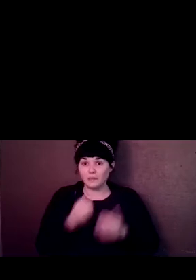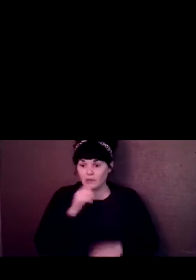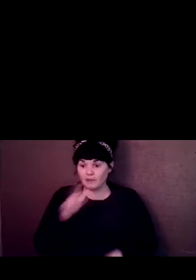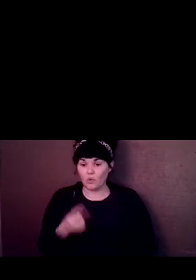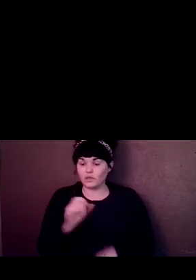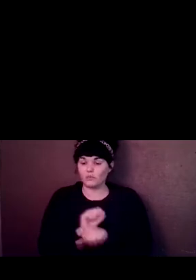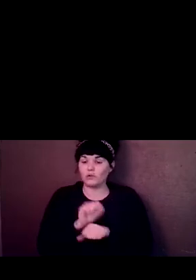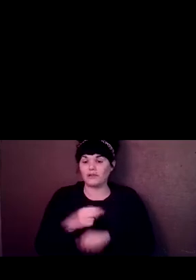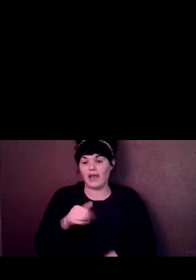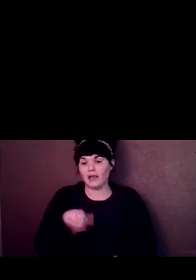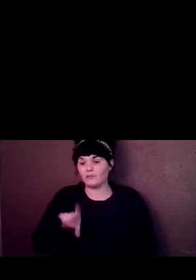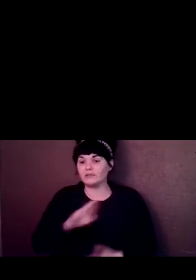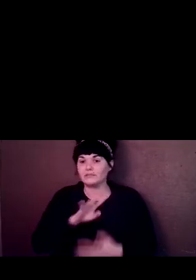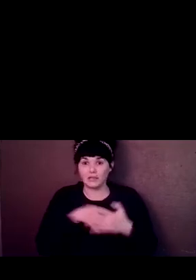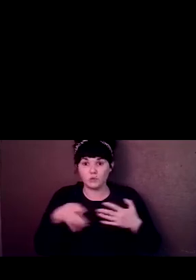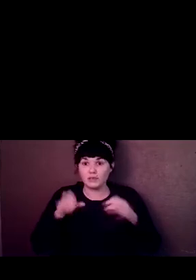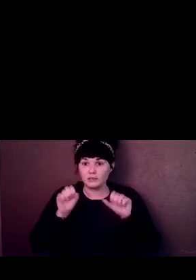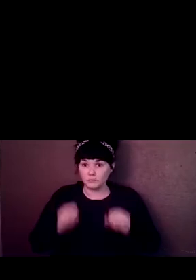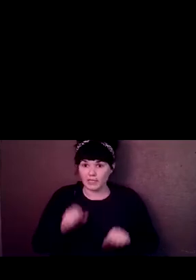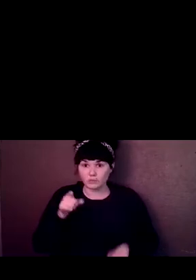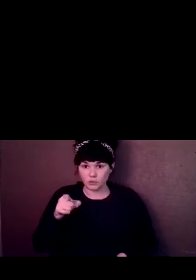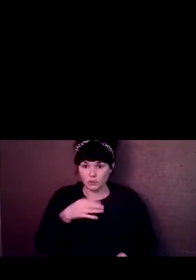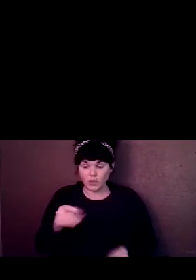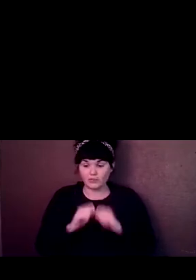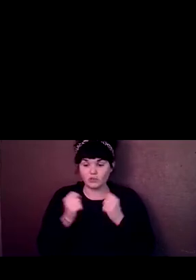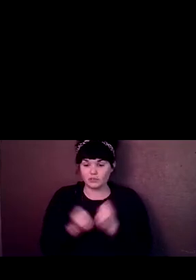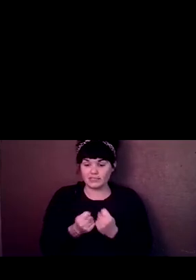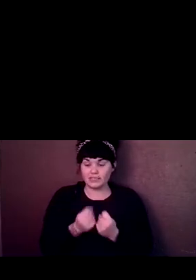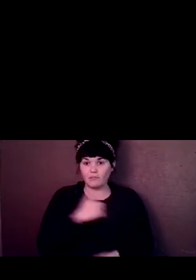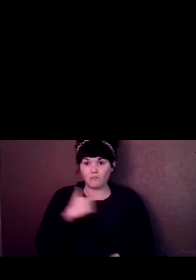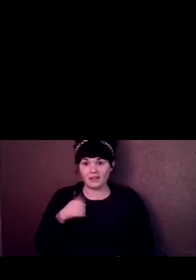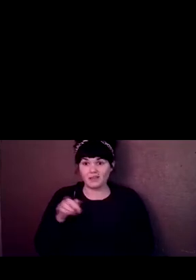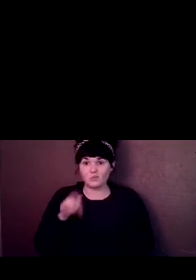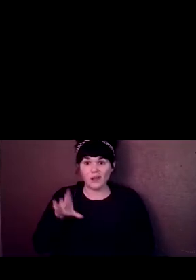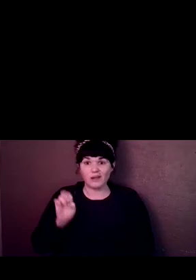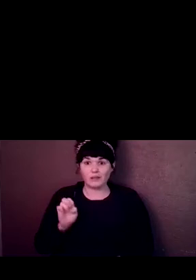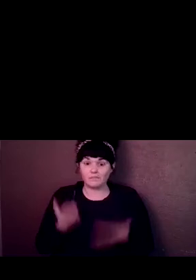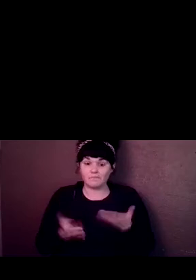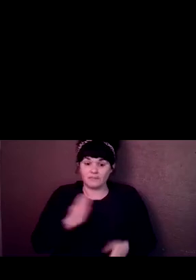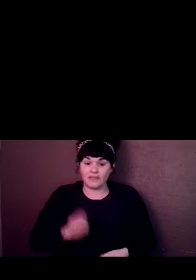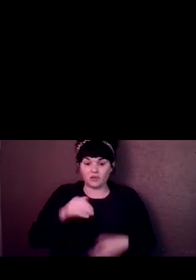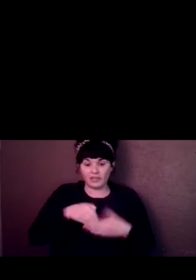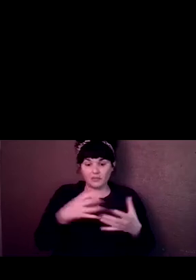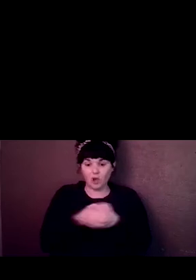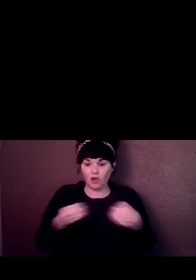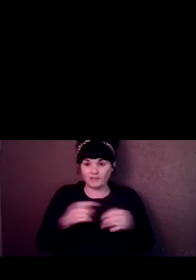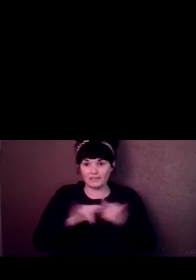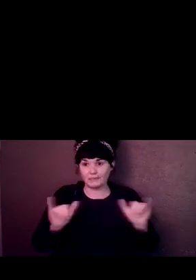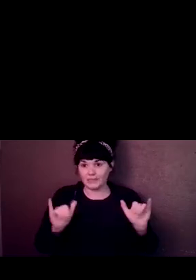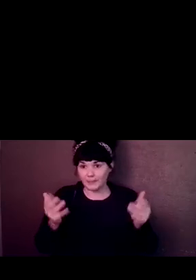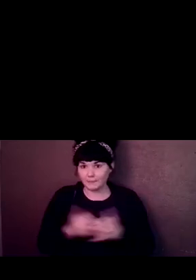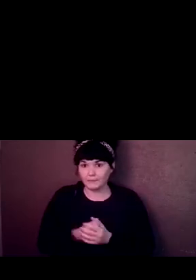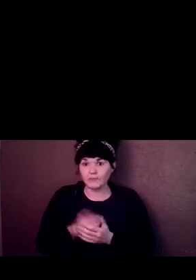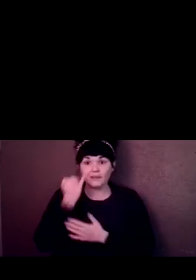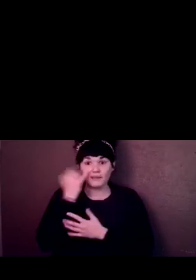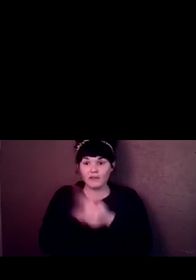possible you and your teammates are rarely, if ever, in the office at the same time. Putting